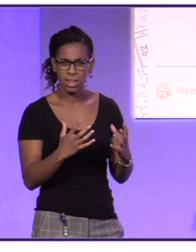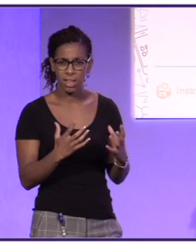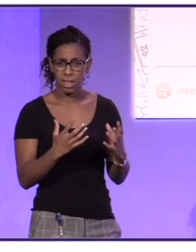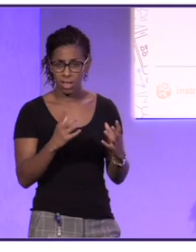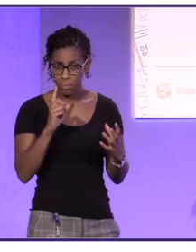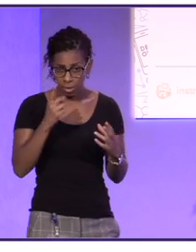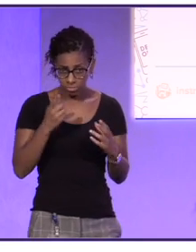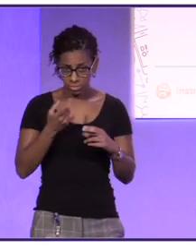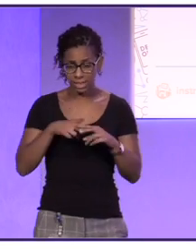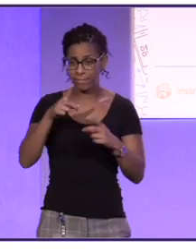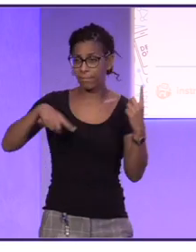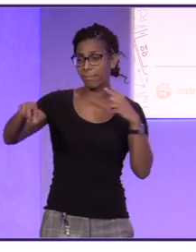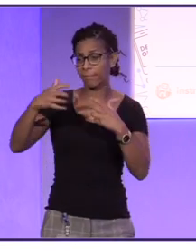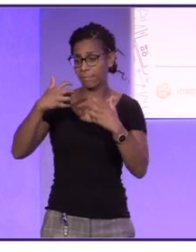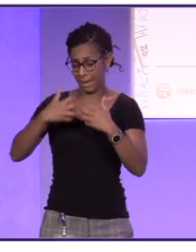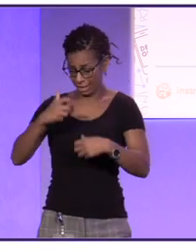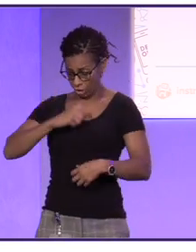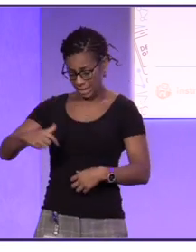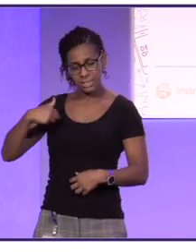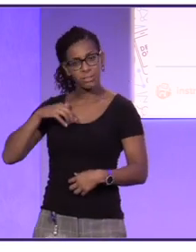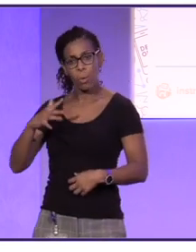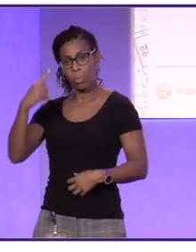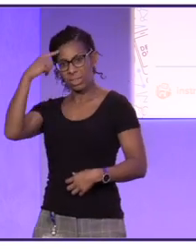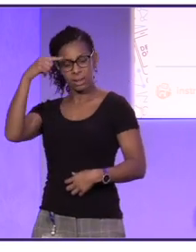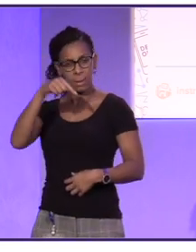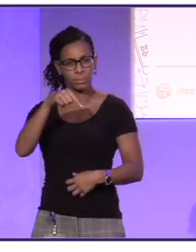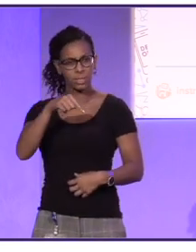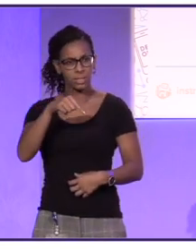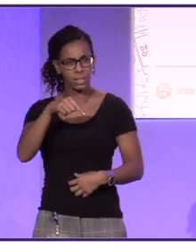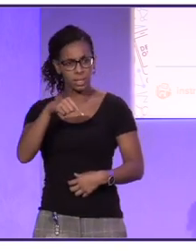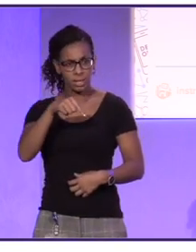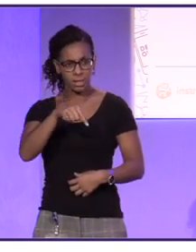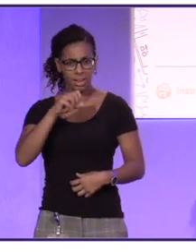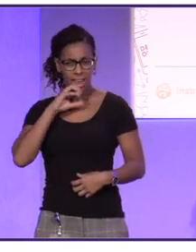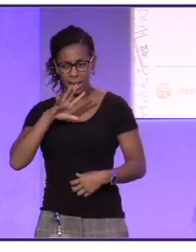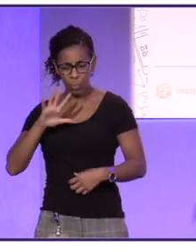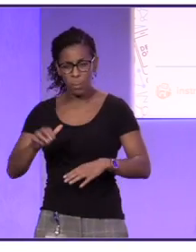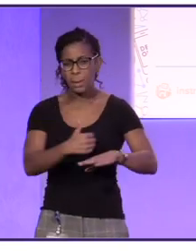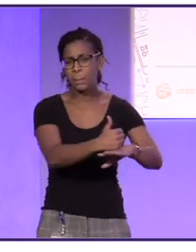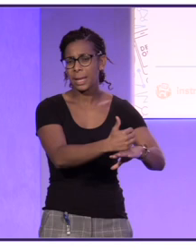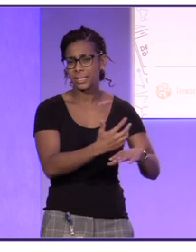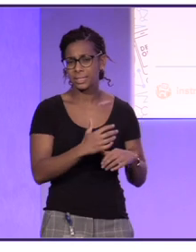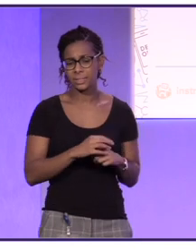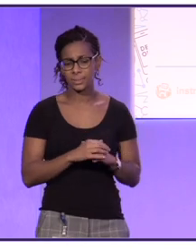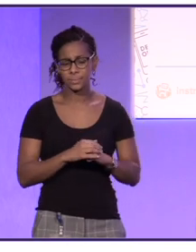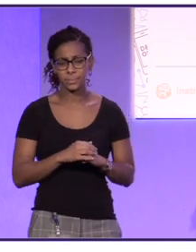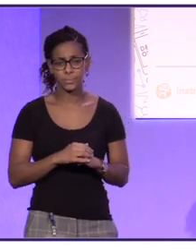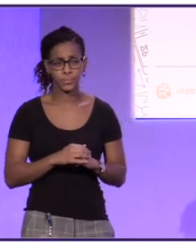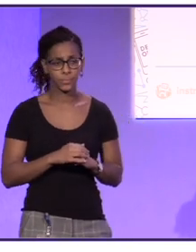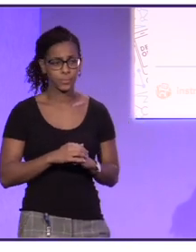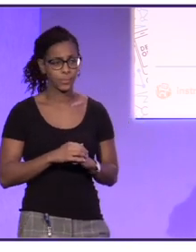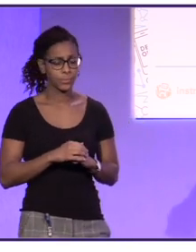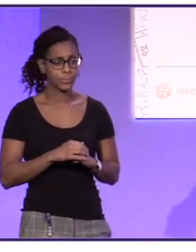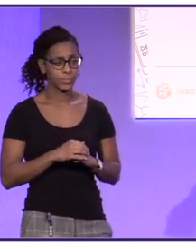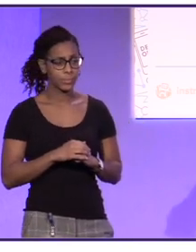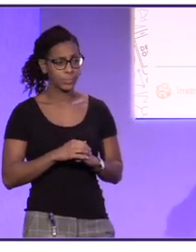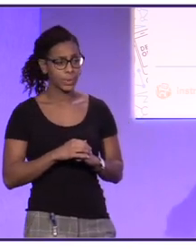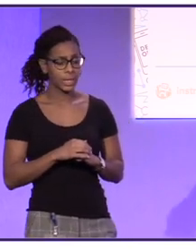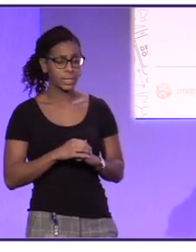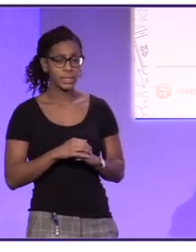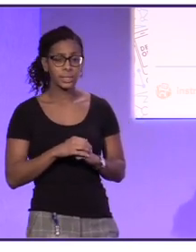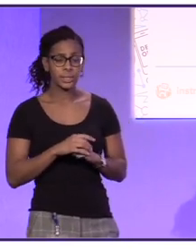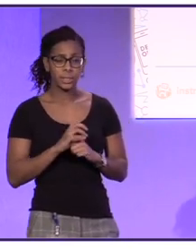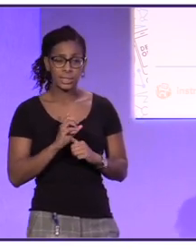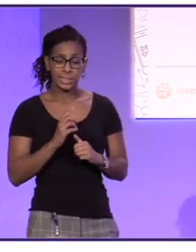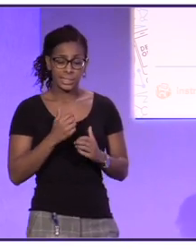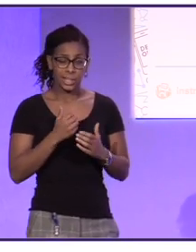aren't thinking about it, none of it will get implemented. Unfortunately, some of that often, that